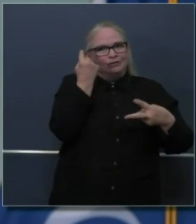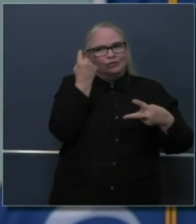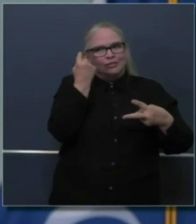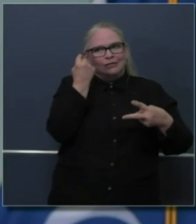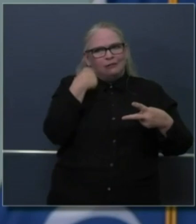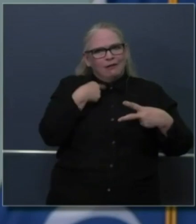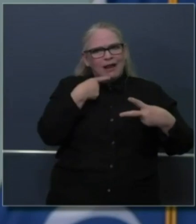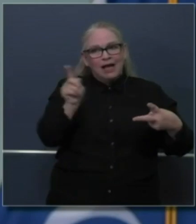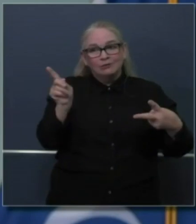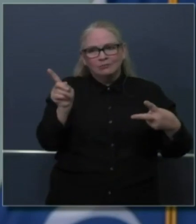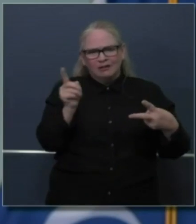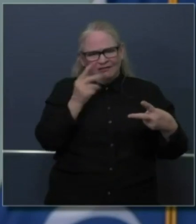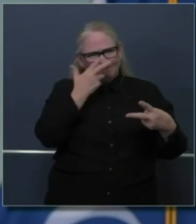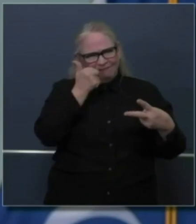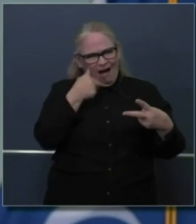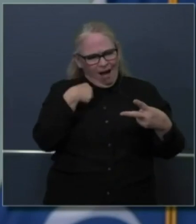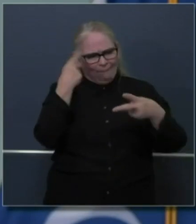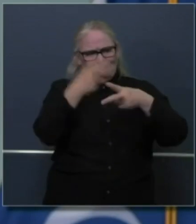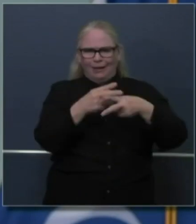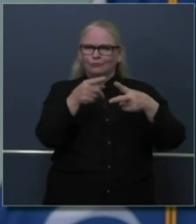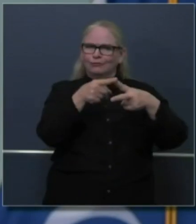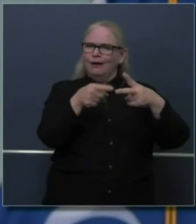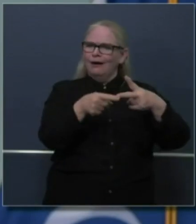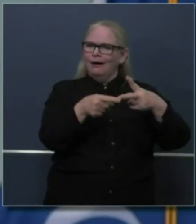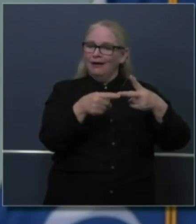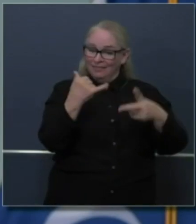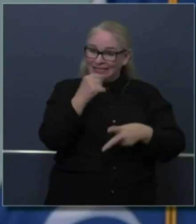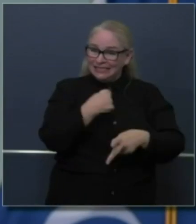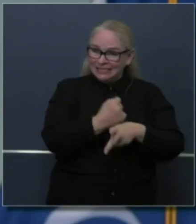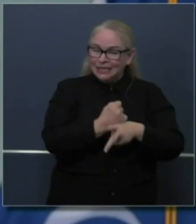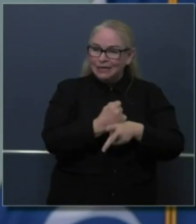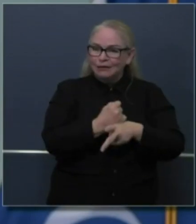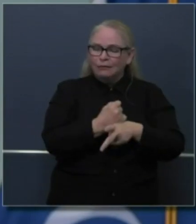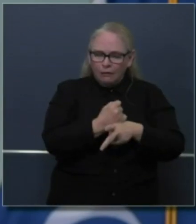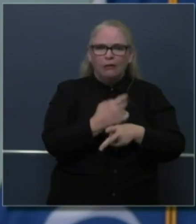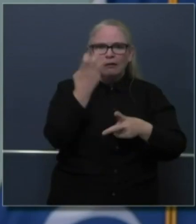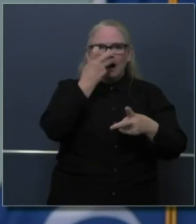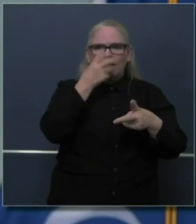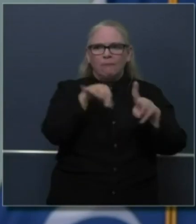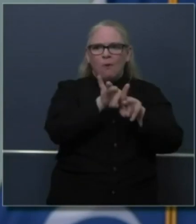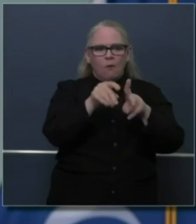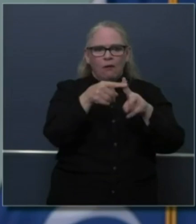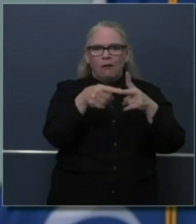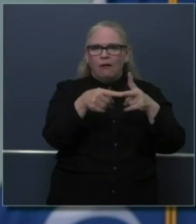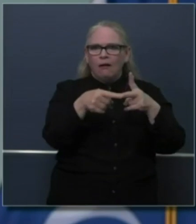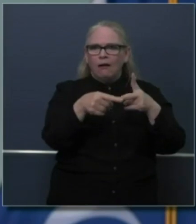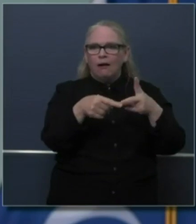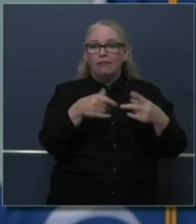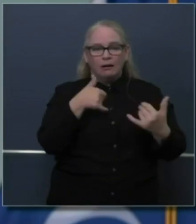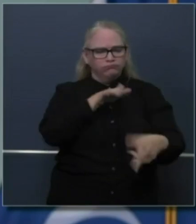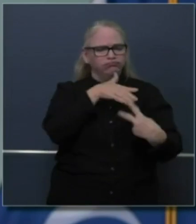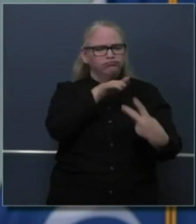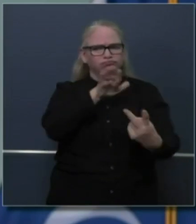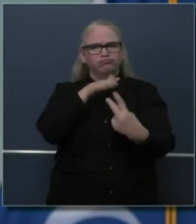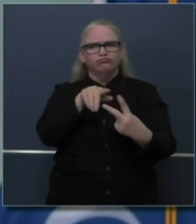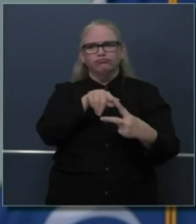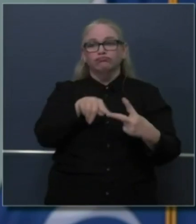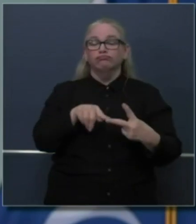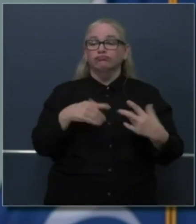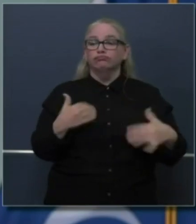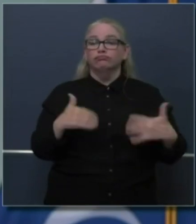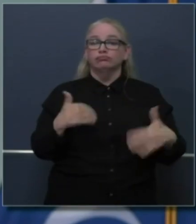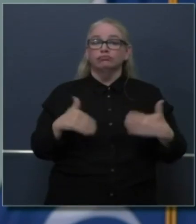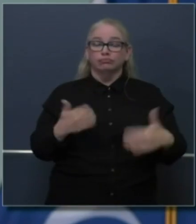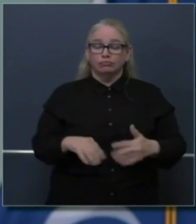I want to just give you a sense of the enormity of the task now at hand. I submitted in